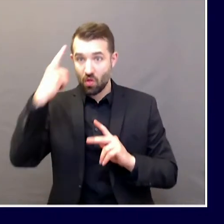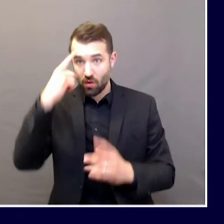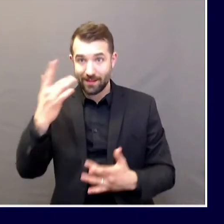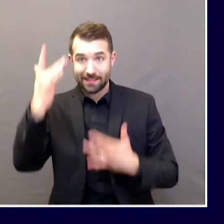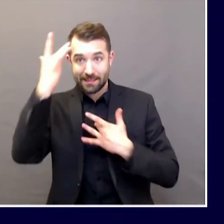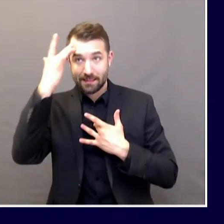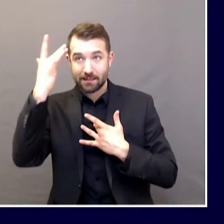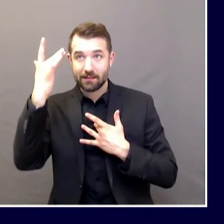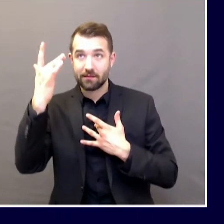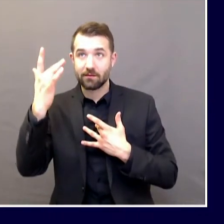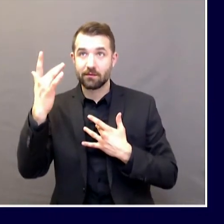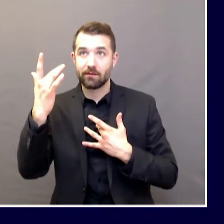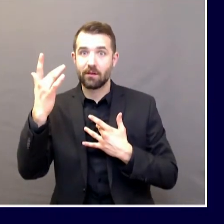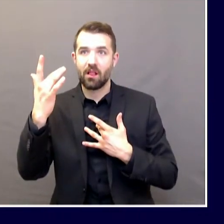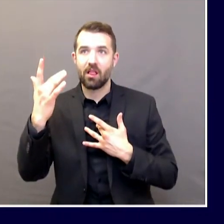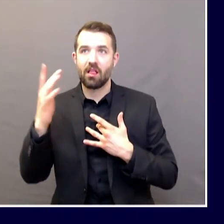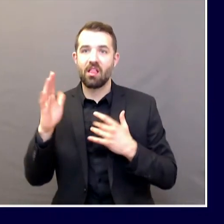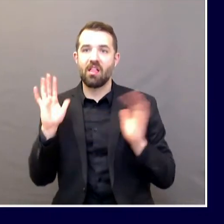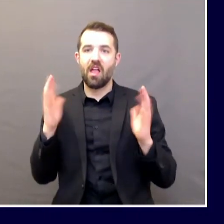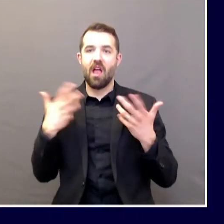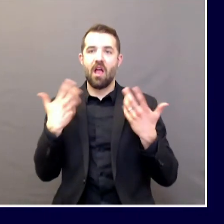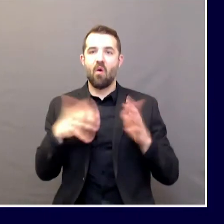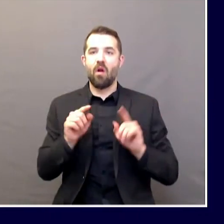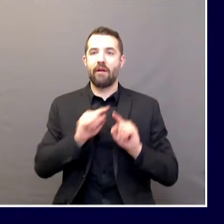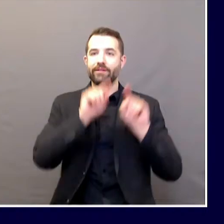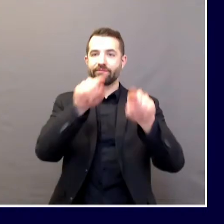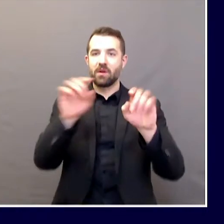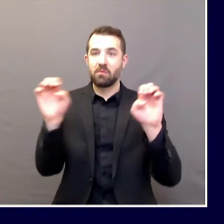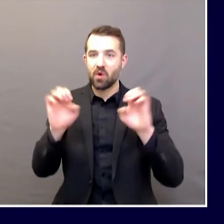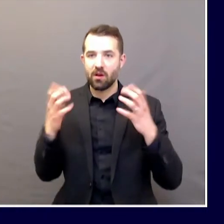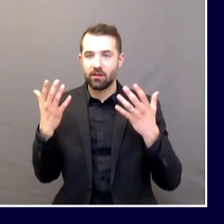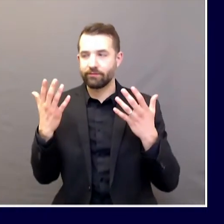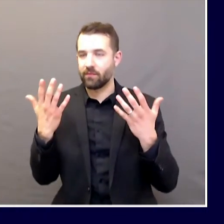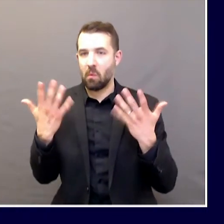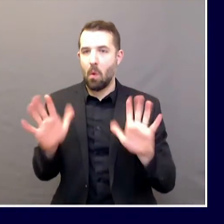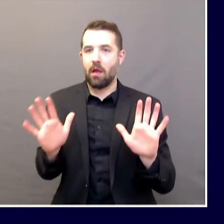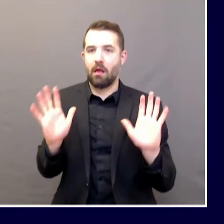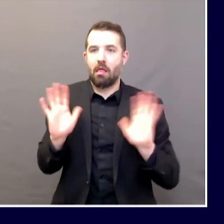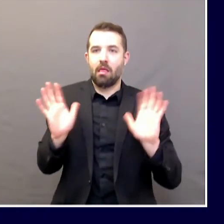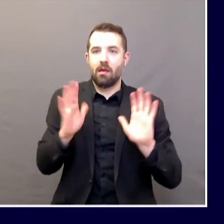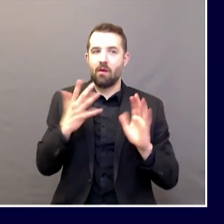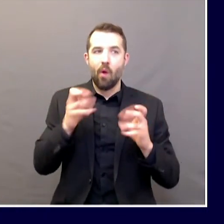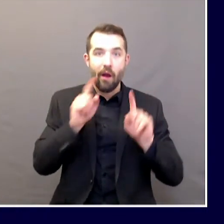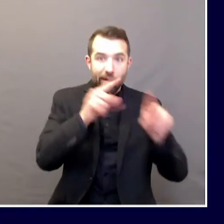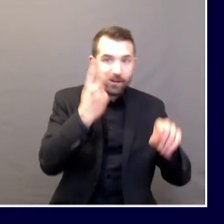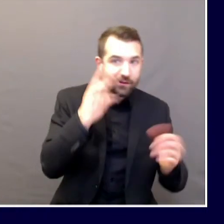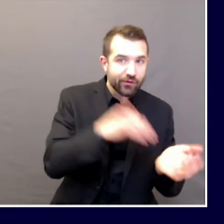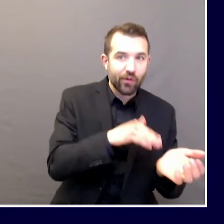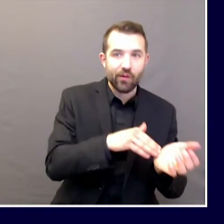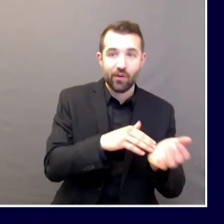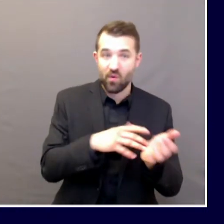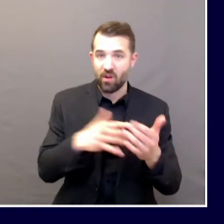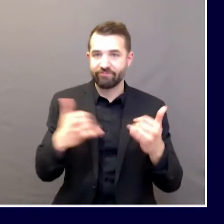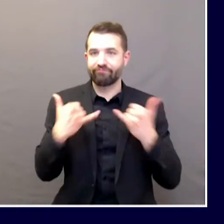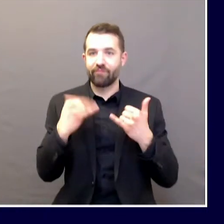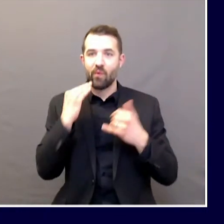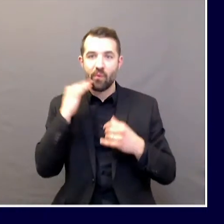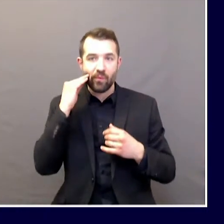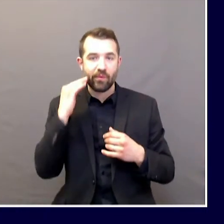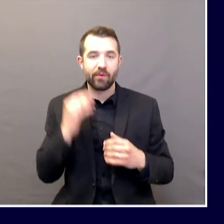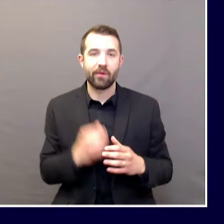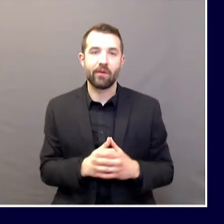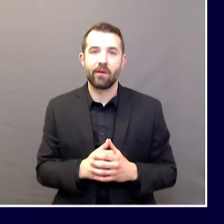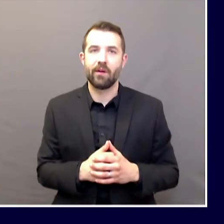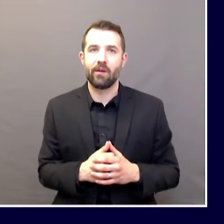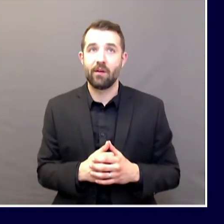rooms and things like that. It's entirely possible, although, you know, during peak Lyme season, that was at a time when